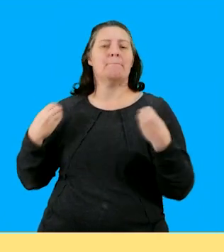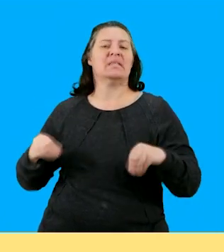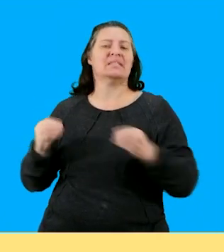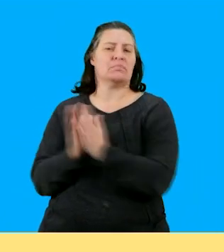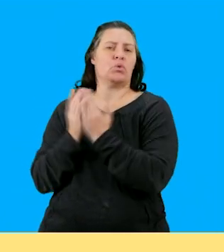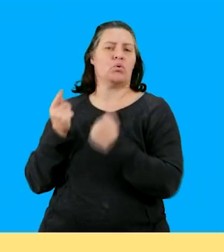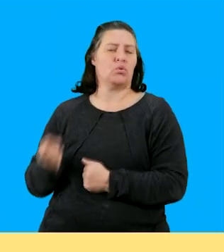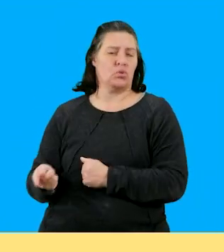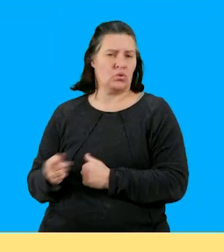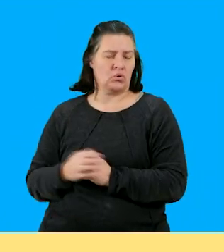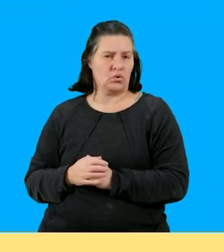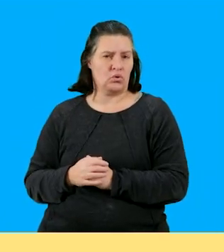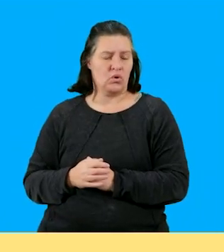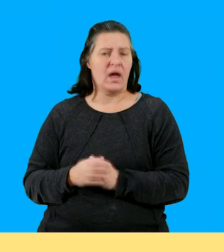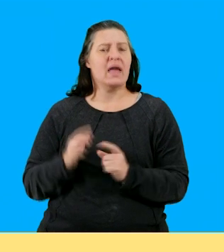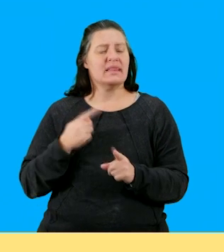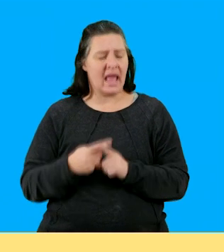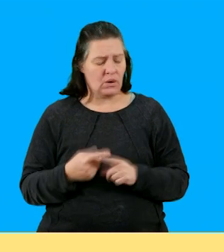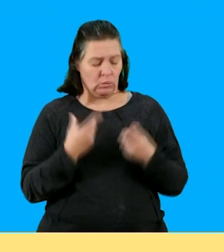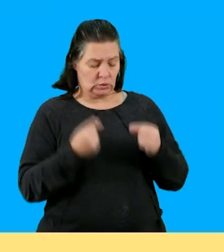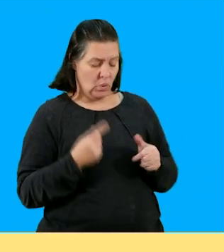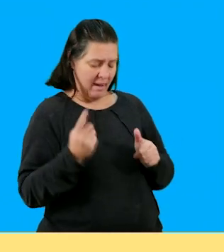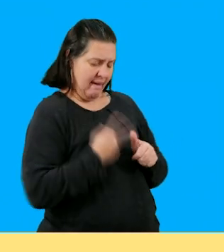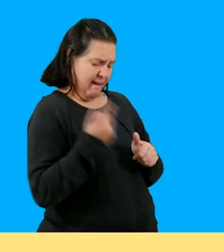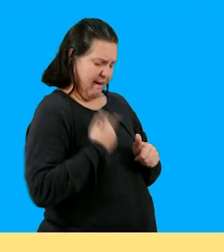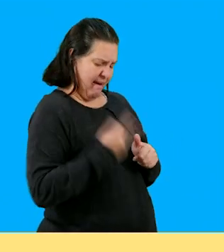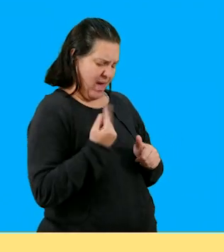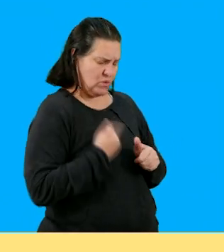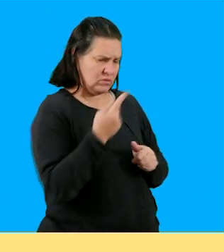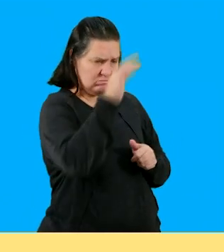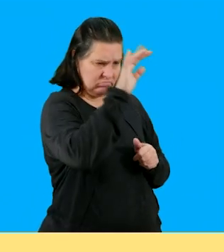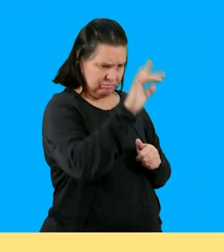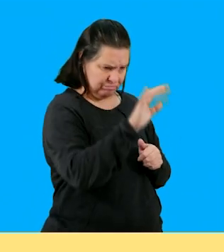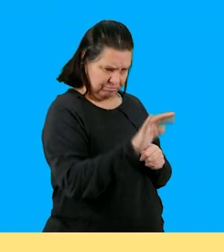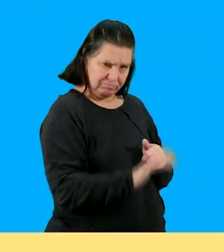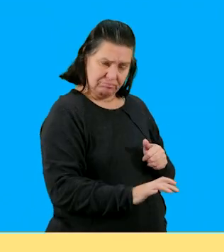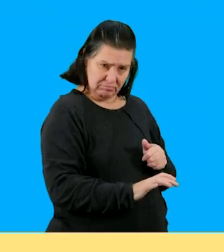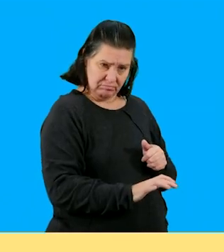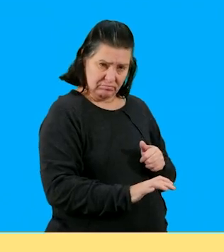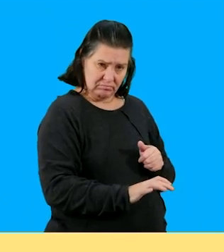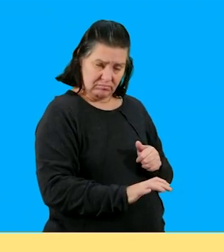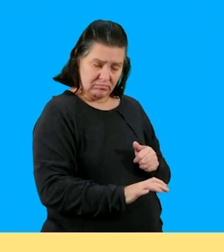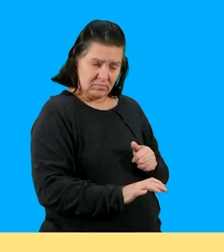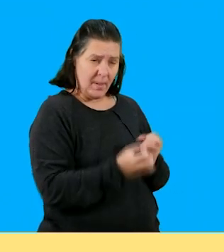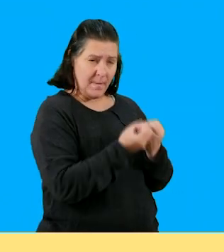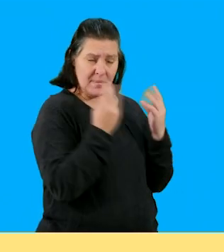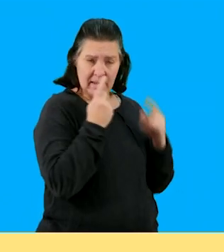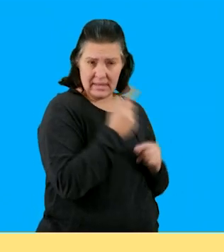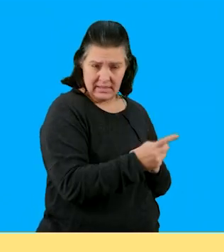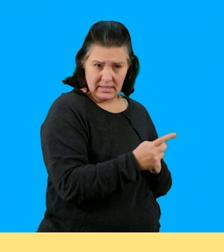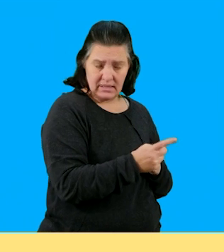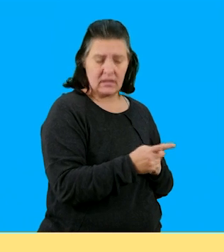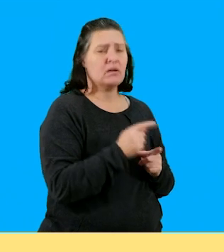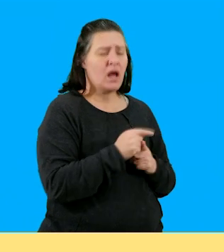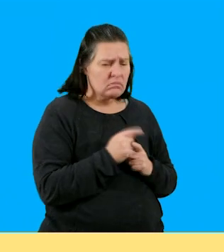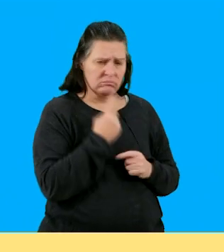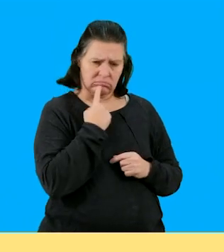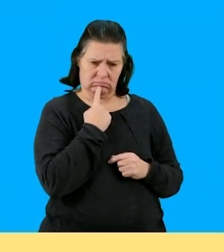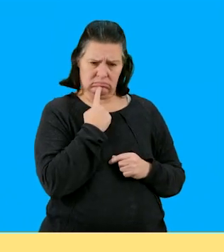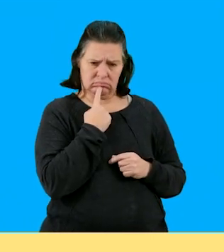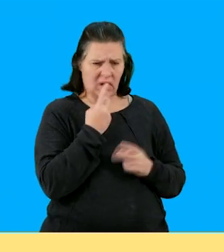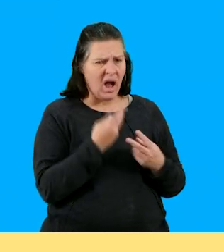calculate and adjust for trading stock deficit or surplus. We'll also calculate and adjust for consumable stores